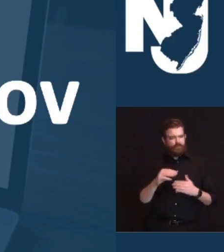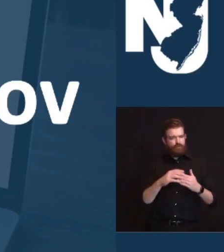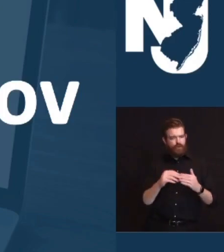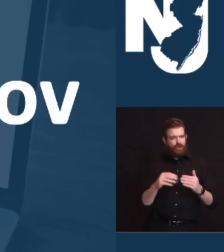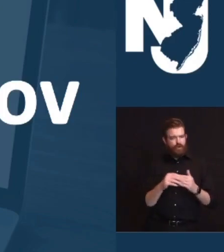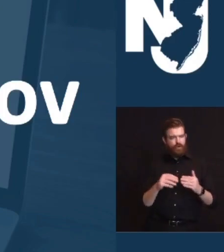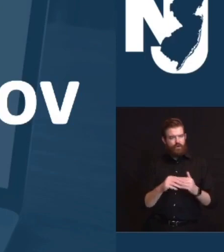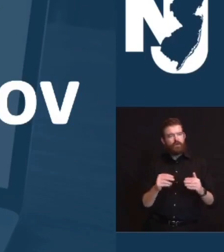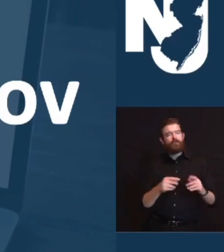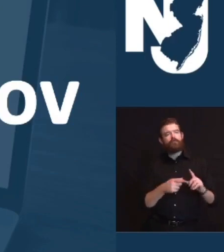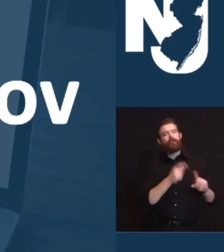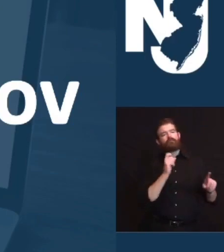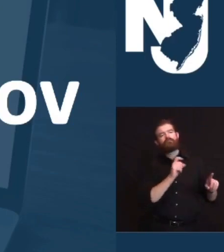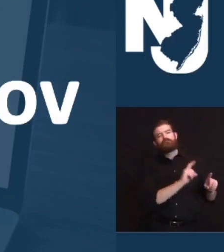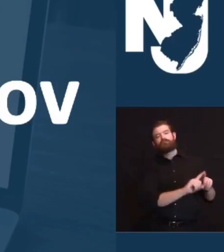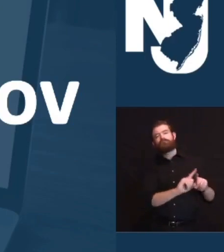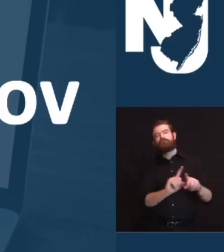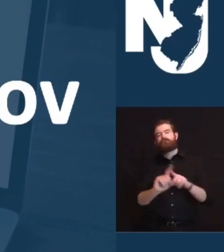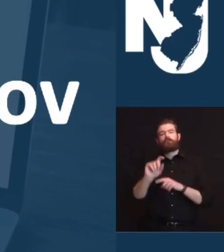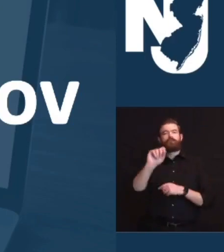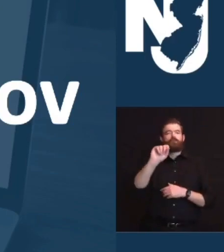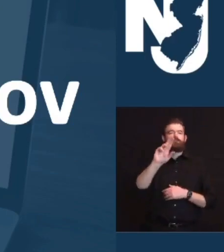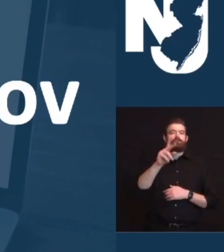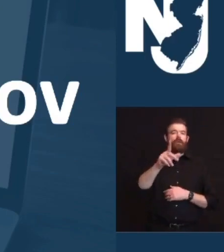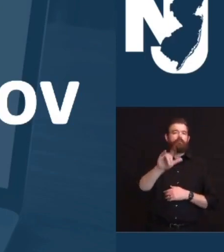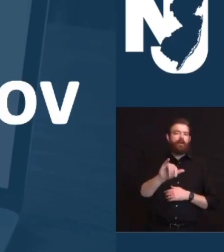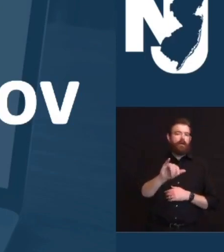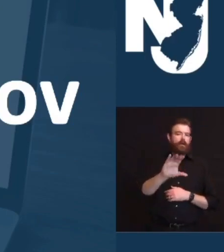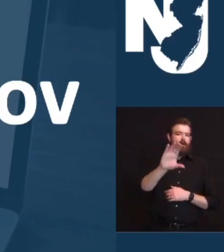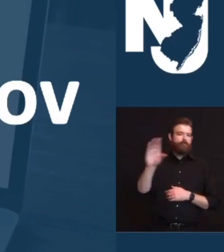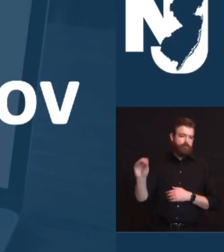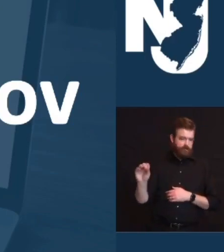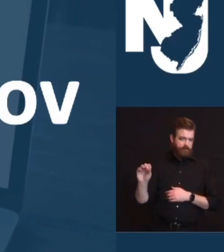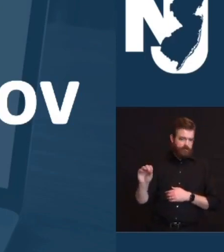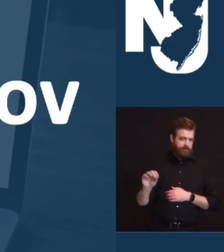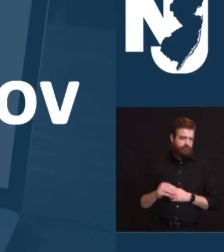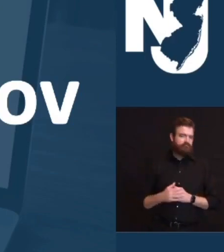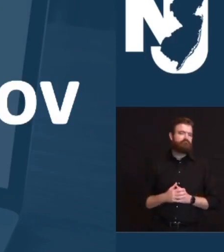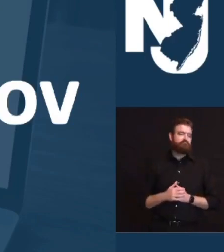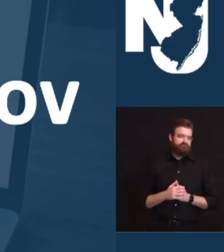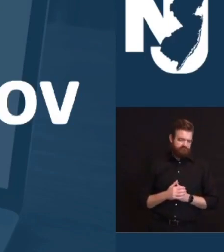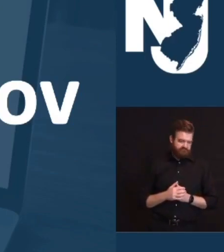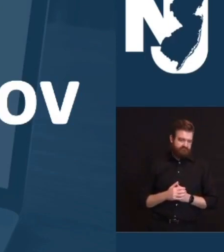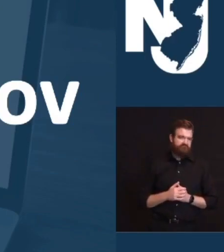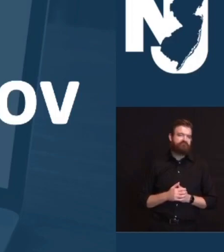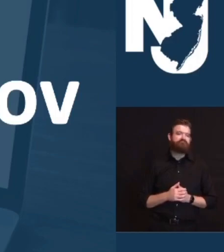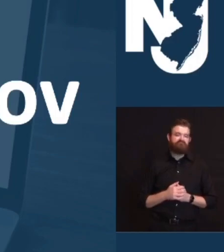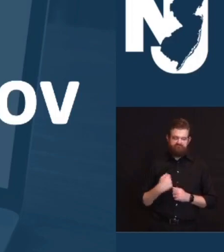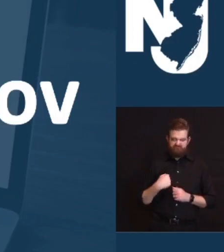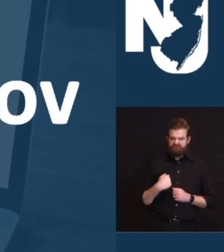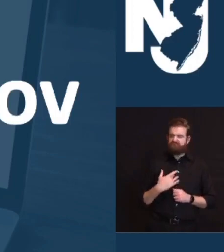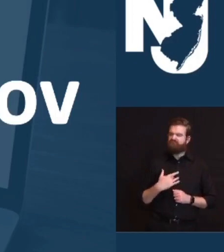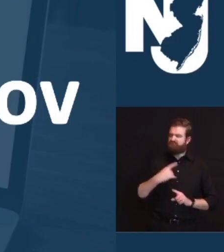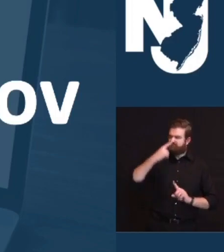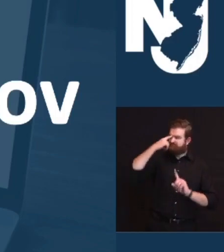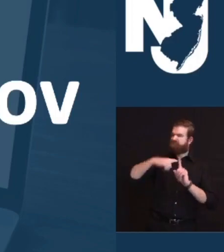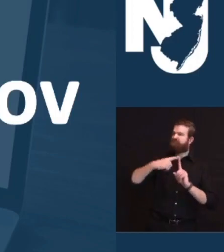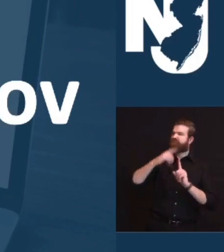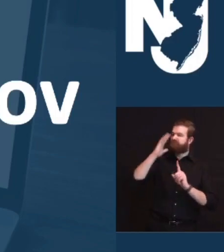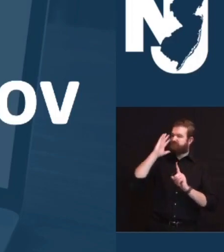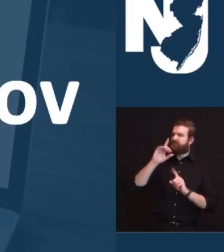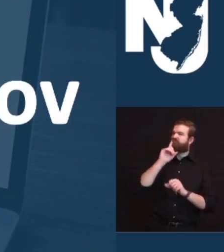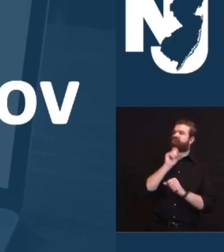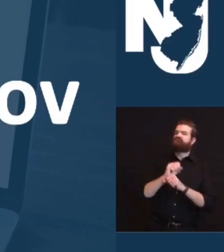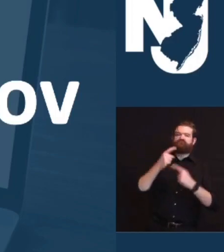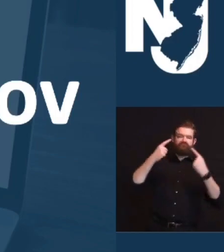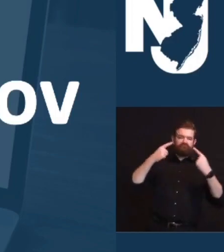the other folks who are going to get there, and I have full confidence that we'll achieve all of the above. There's no reason why any other state in America can't